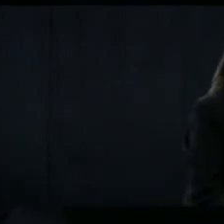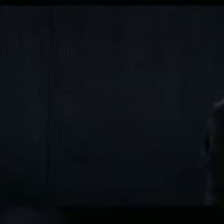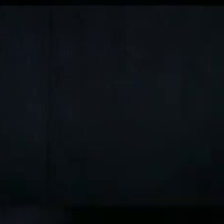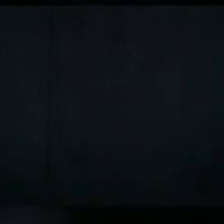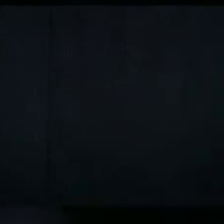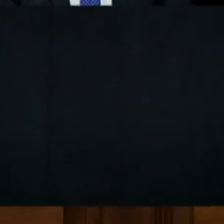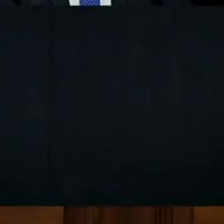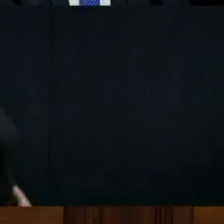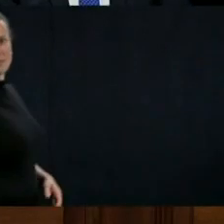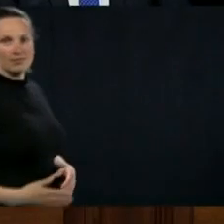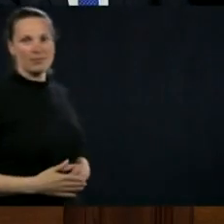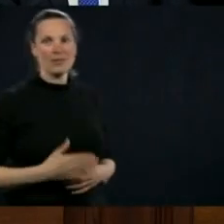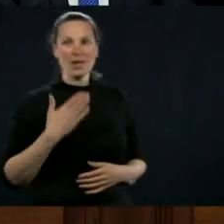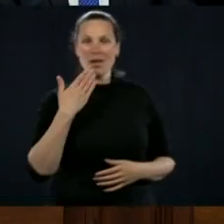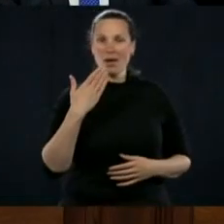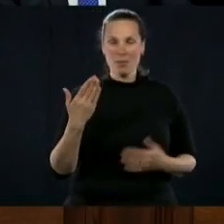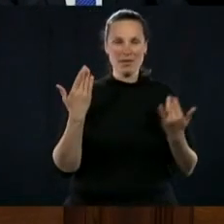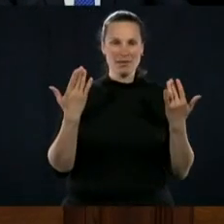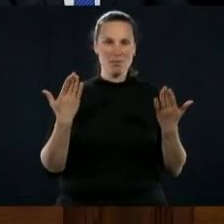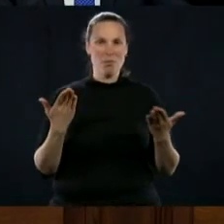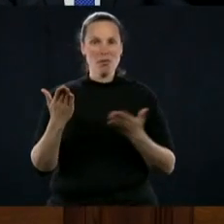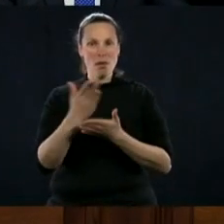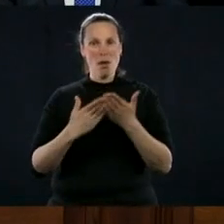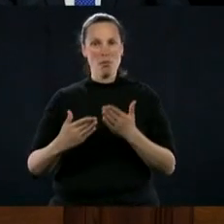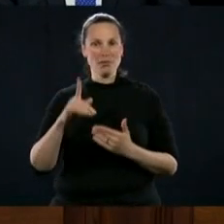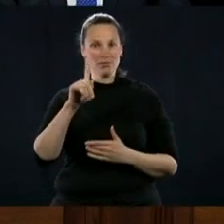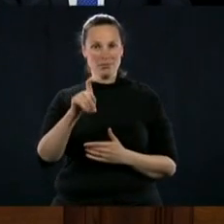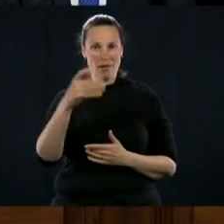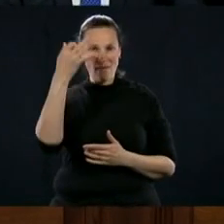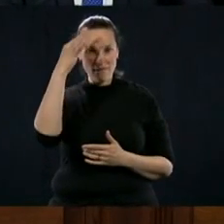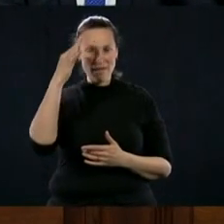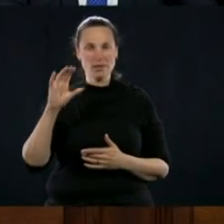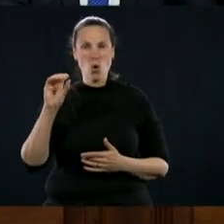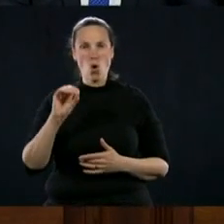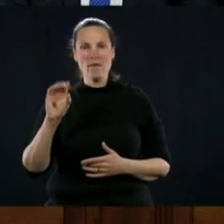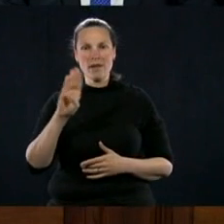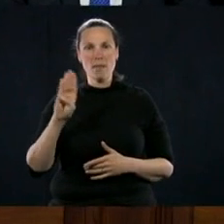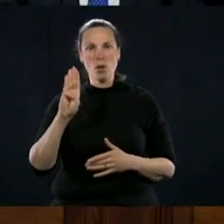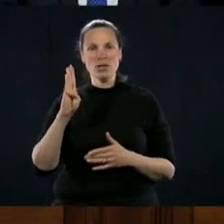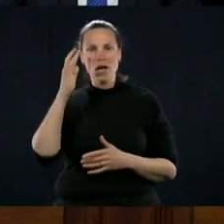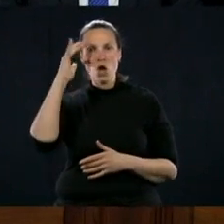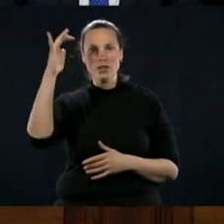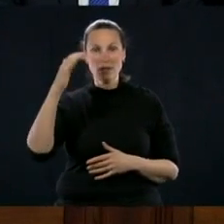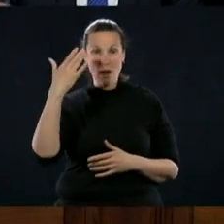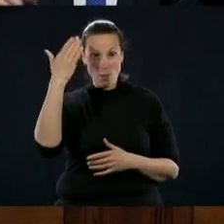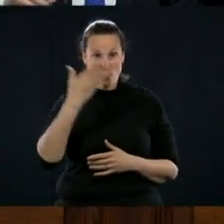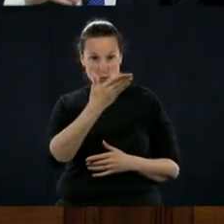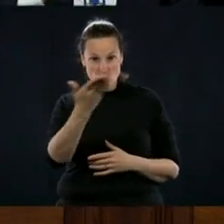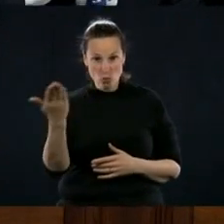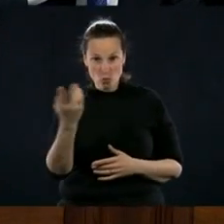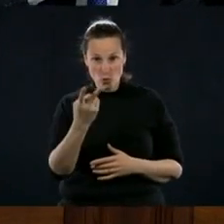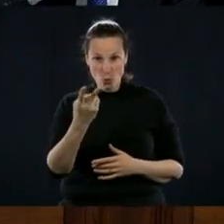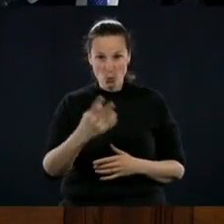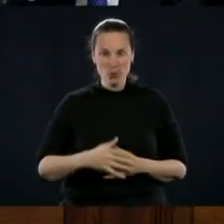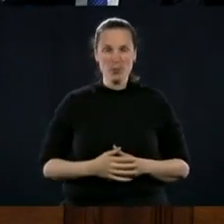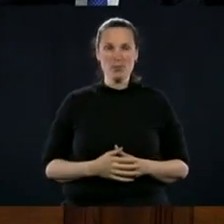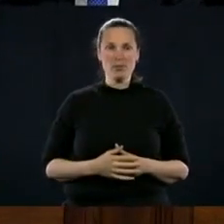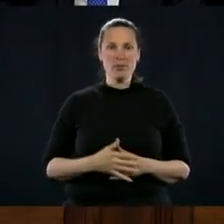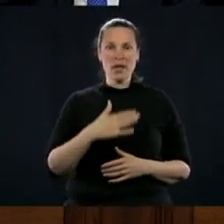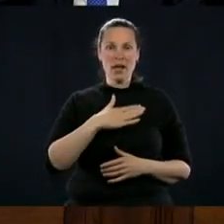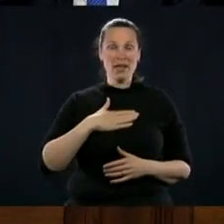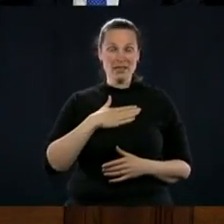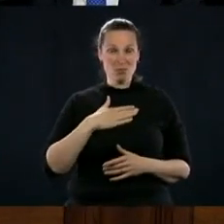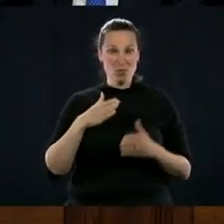Mr. Premier. So for the question period now, we will start in French with Olivier Bossé of Le Soleil. Hello, gentlemen. I would like